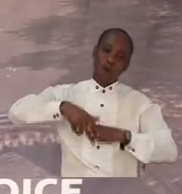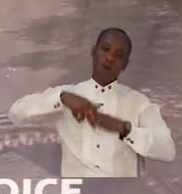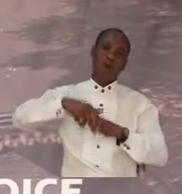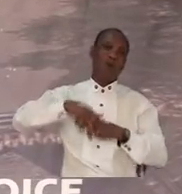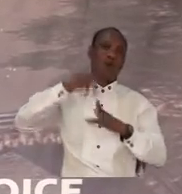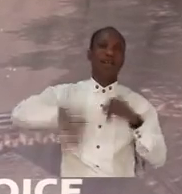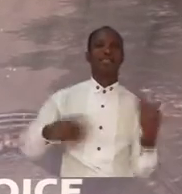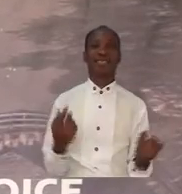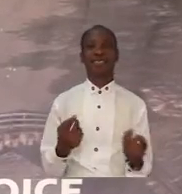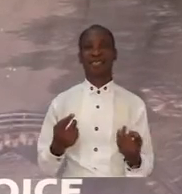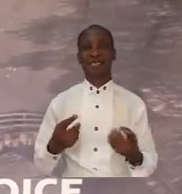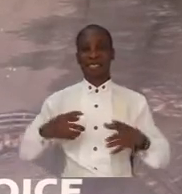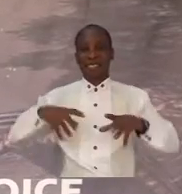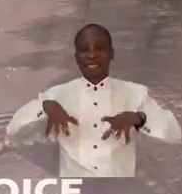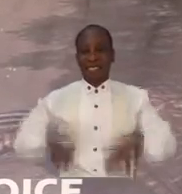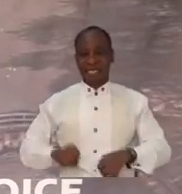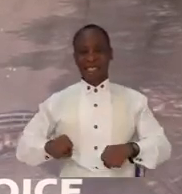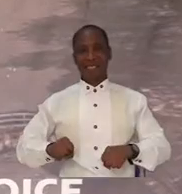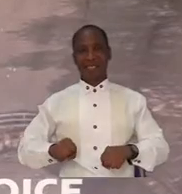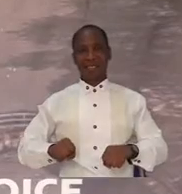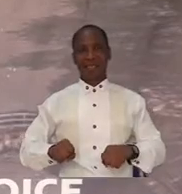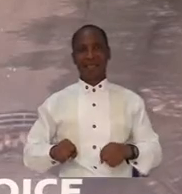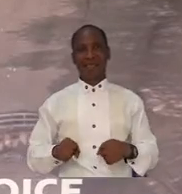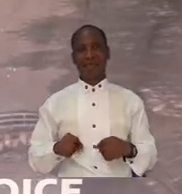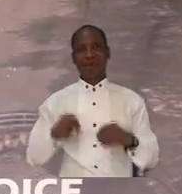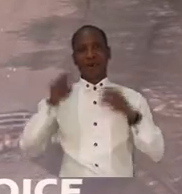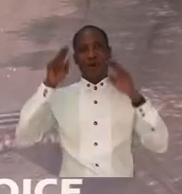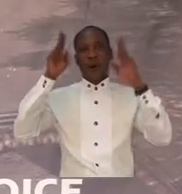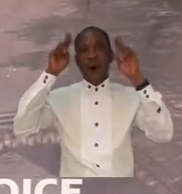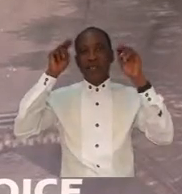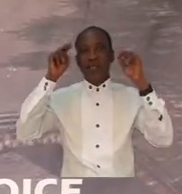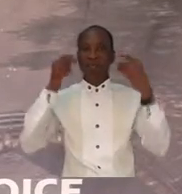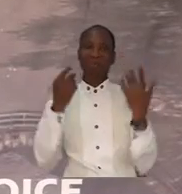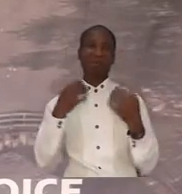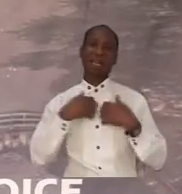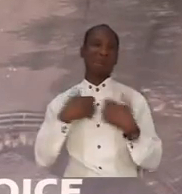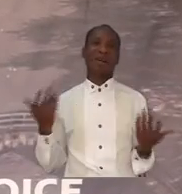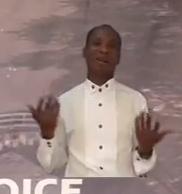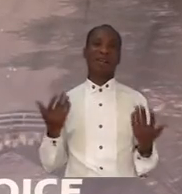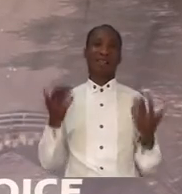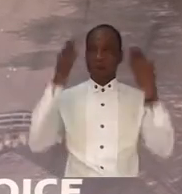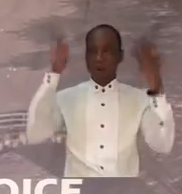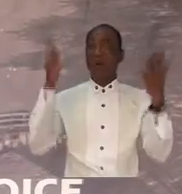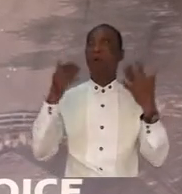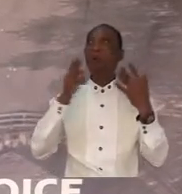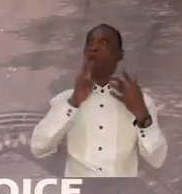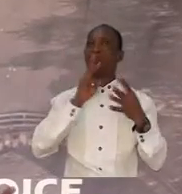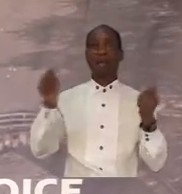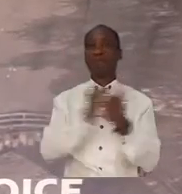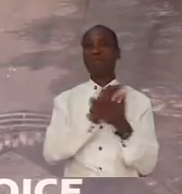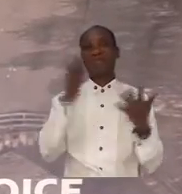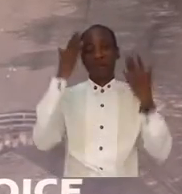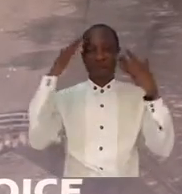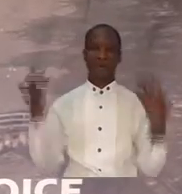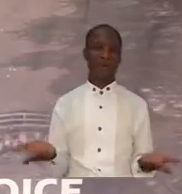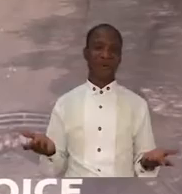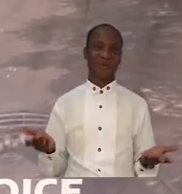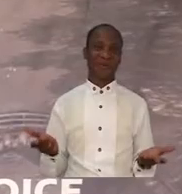entumi nsan na chi aponko nso ye mwa omunnim se epuye bebu agu nipa isu aku ye ne won